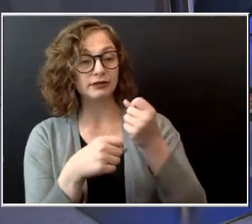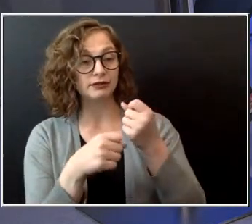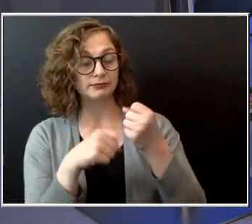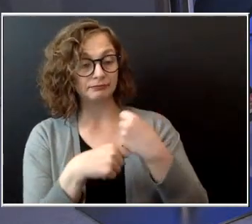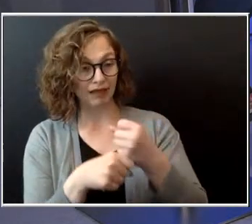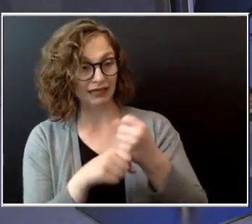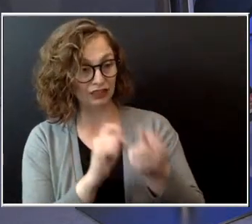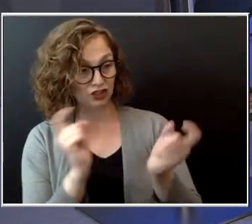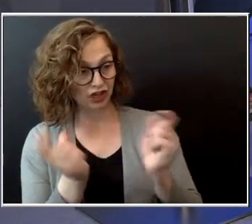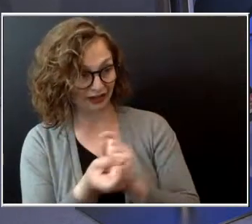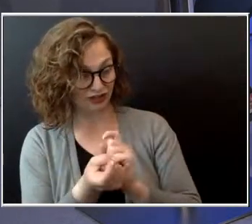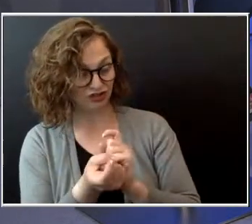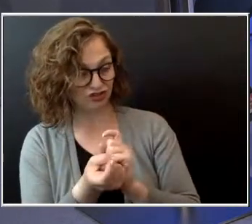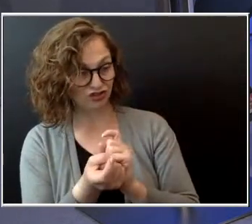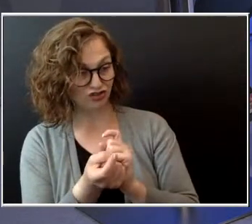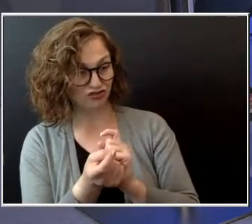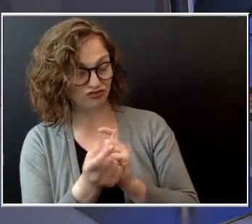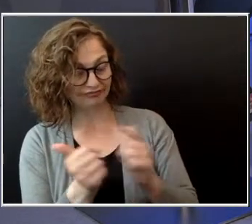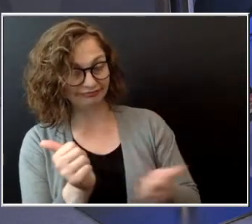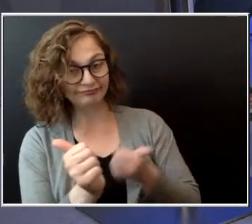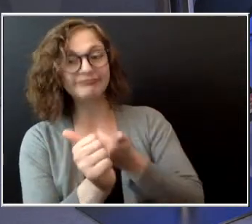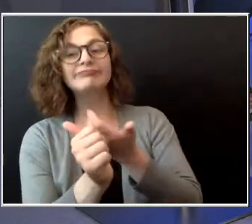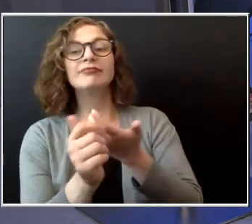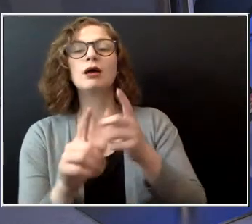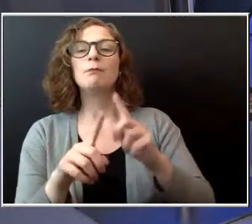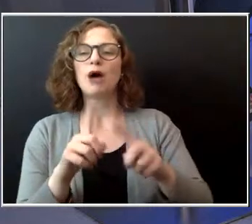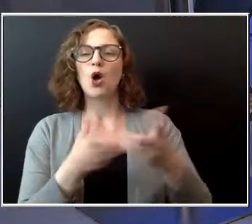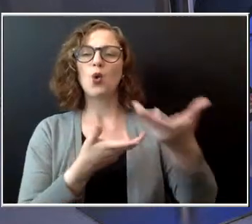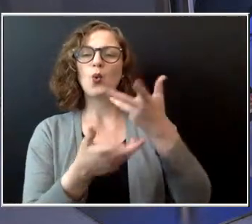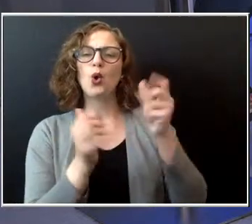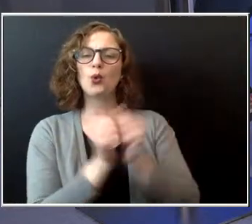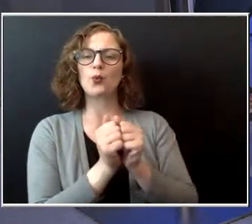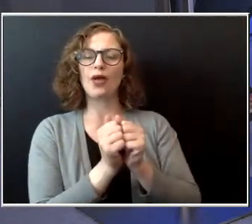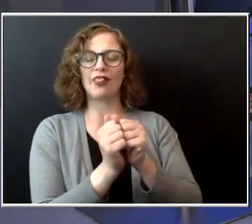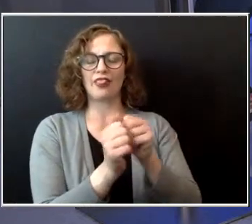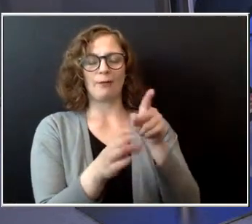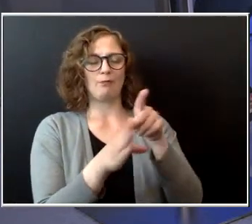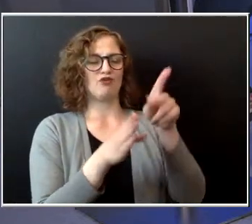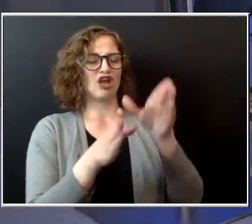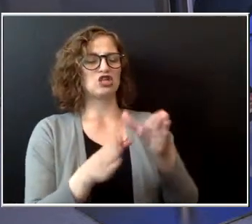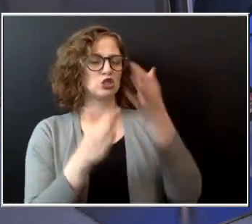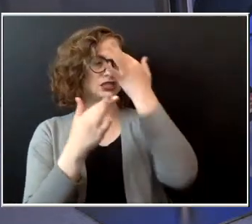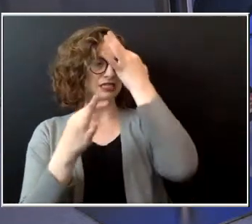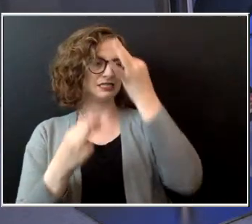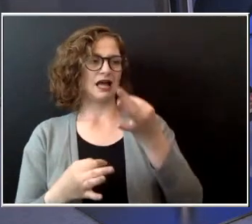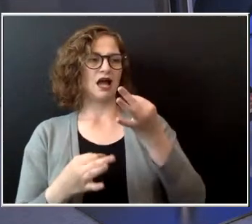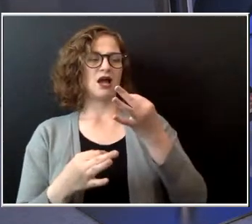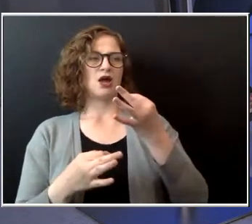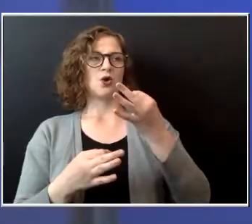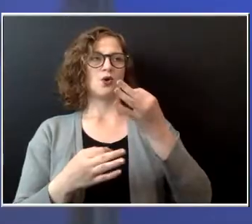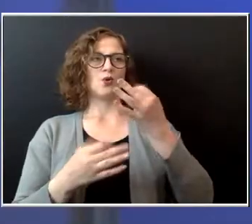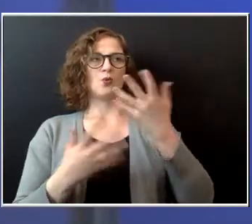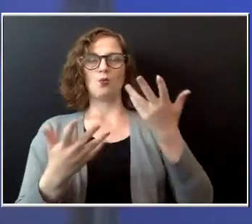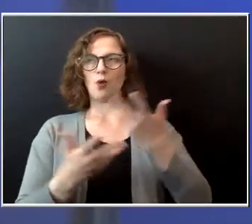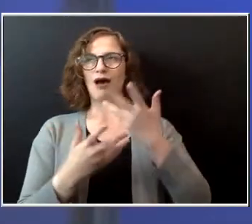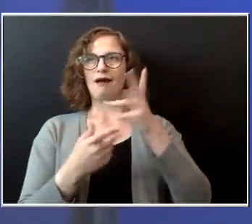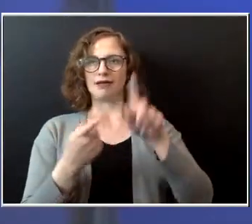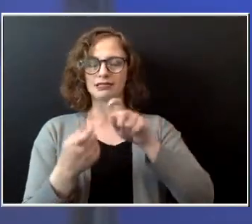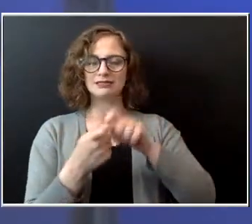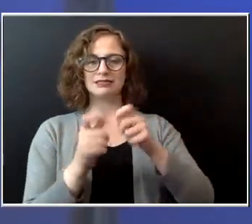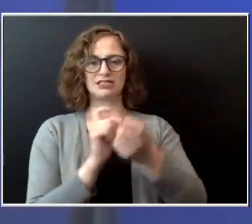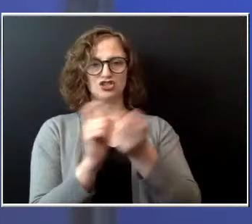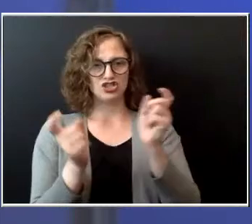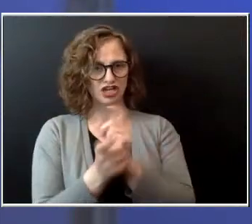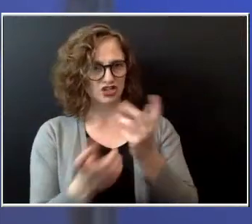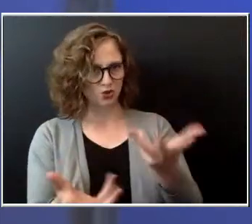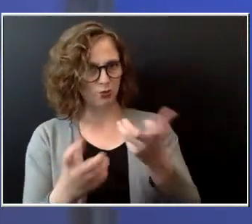work with your professionals to figure out what's the change you want to target. You don't want to overdo that change. Yeah, we call that acceptance and commitment. So you do